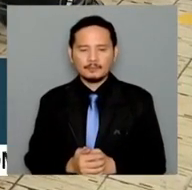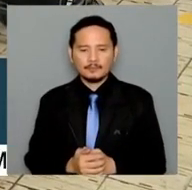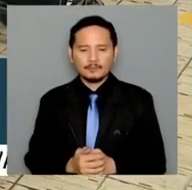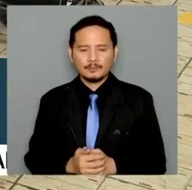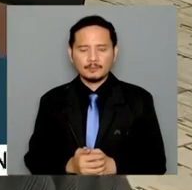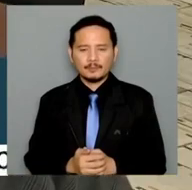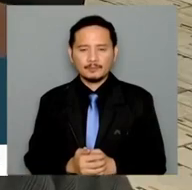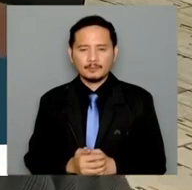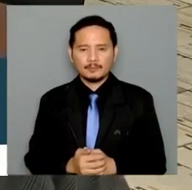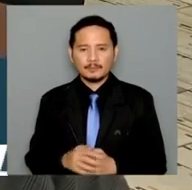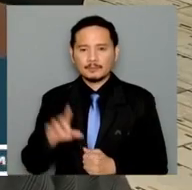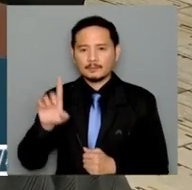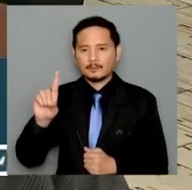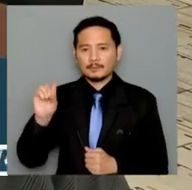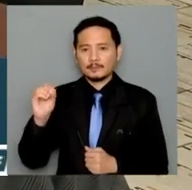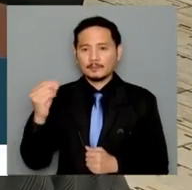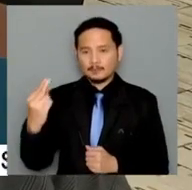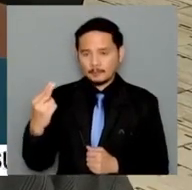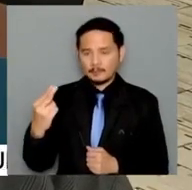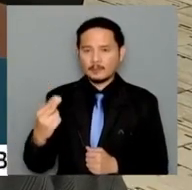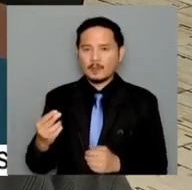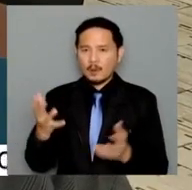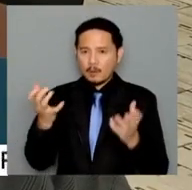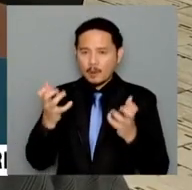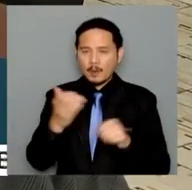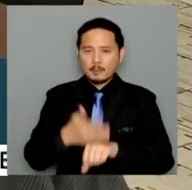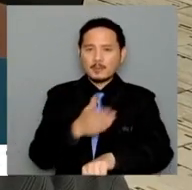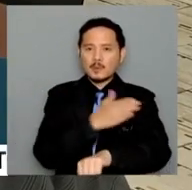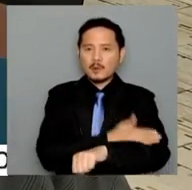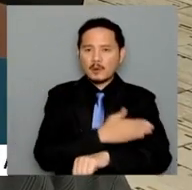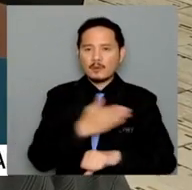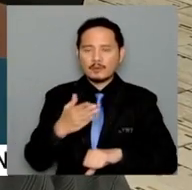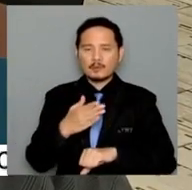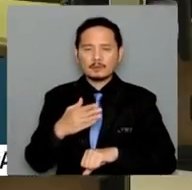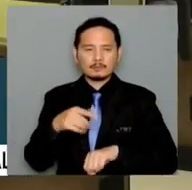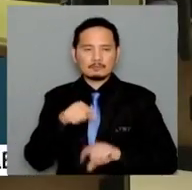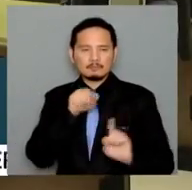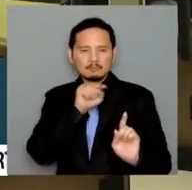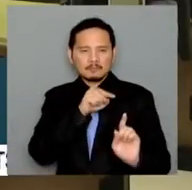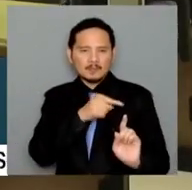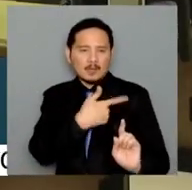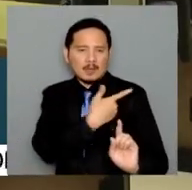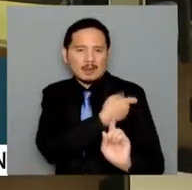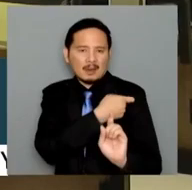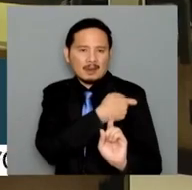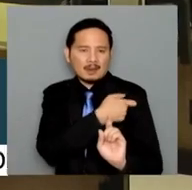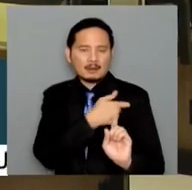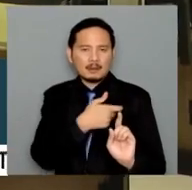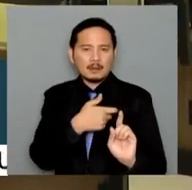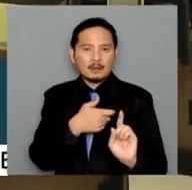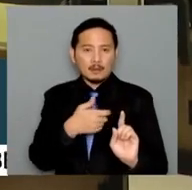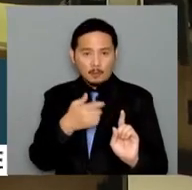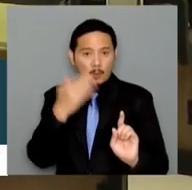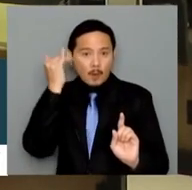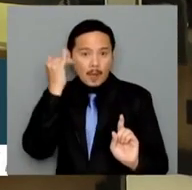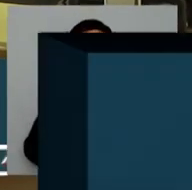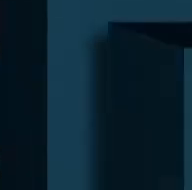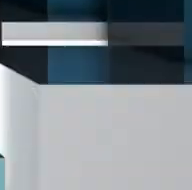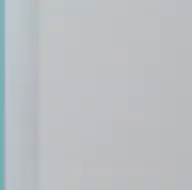The health department seeking to ramp up the country's COVID vaccination coverage ahead of the opening of classes next week.